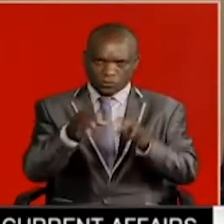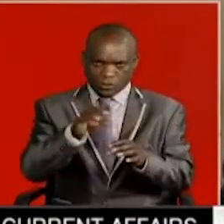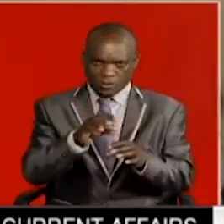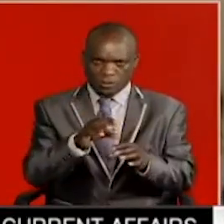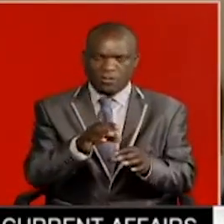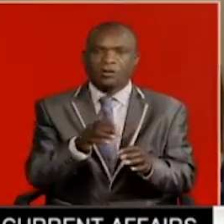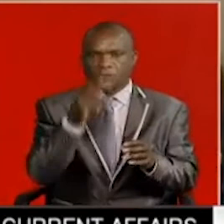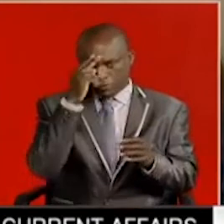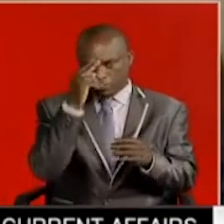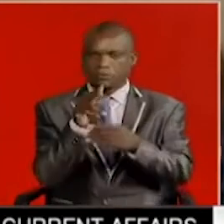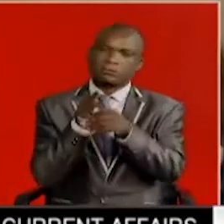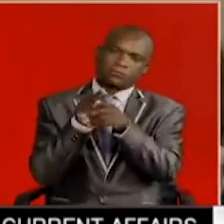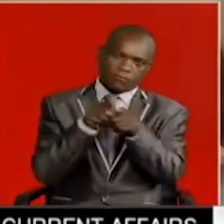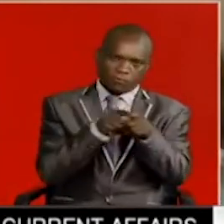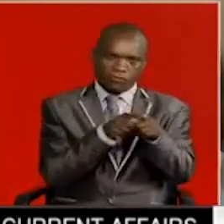police.